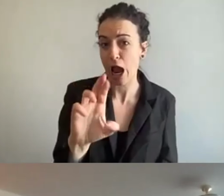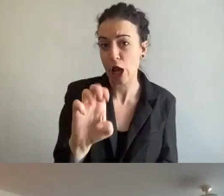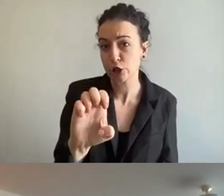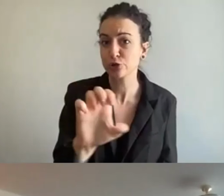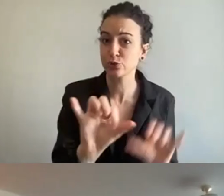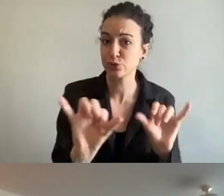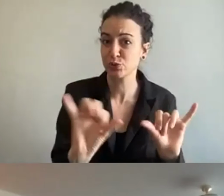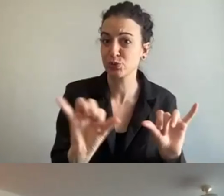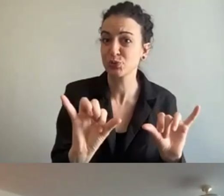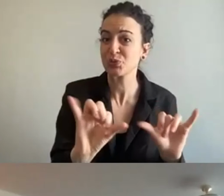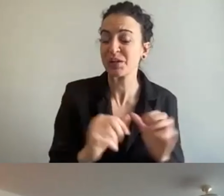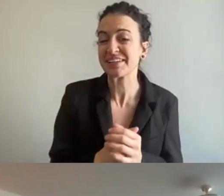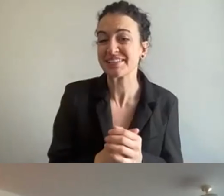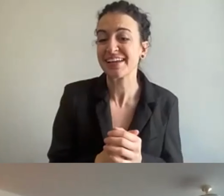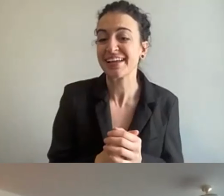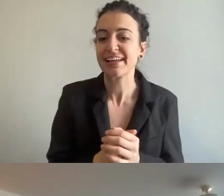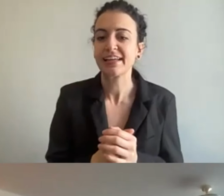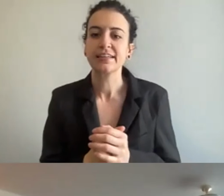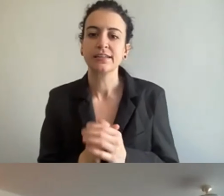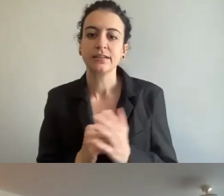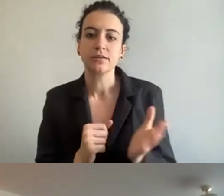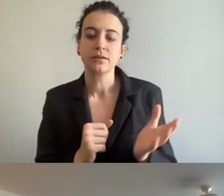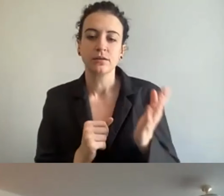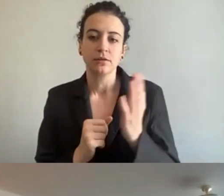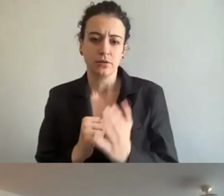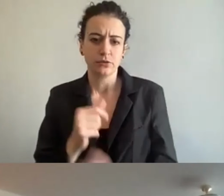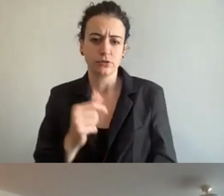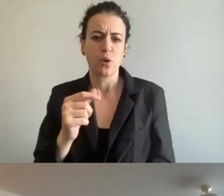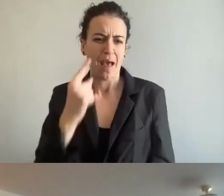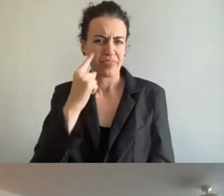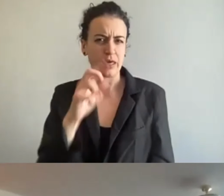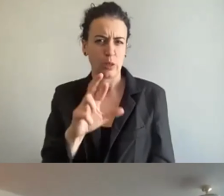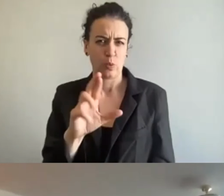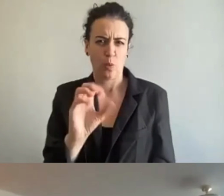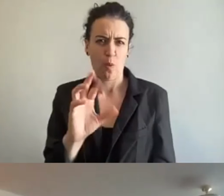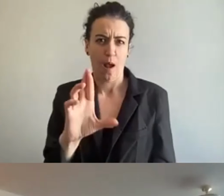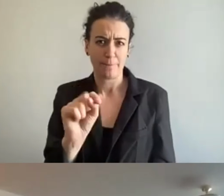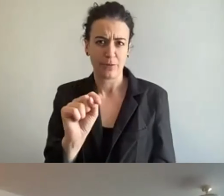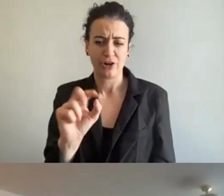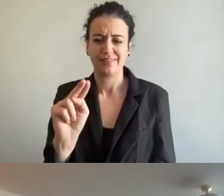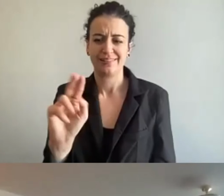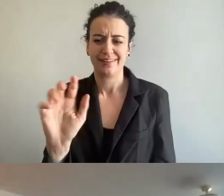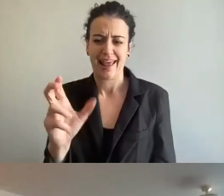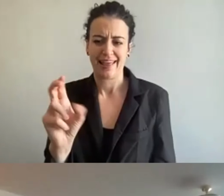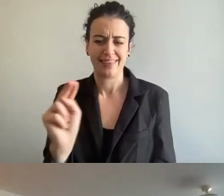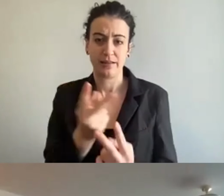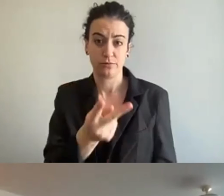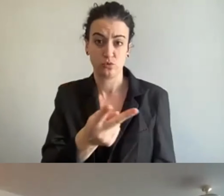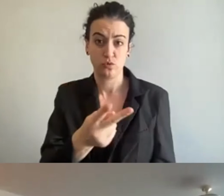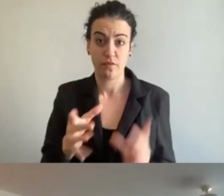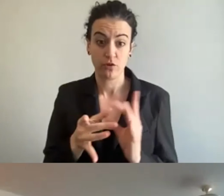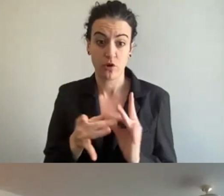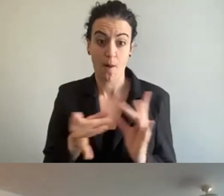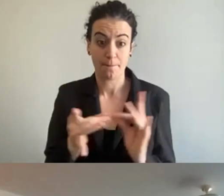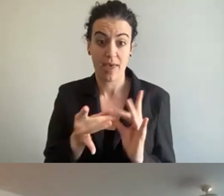have a couple of people, Robert and Nathan maybe wanted to respond to that too? Yep. Oh, based on